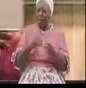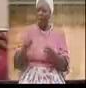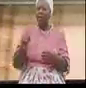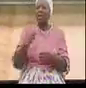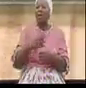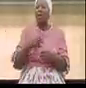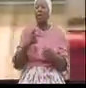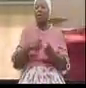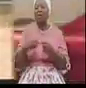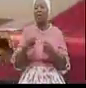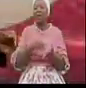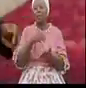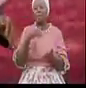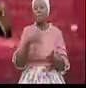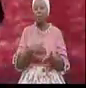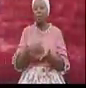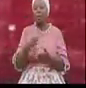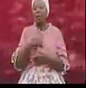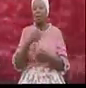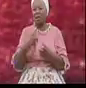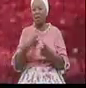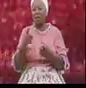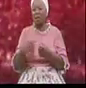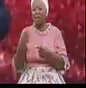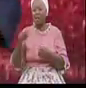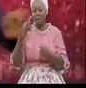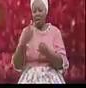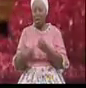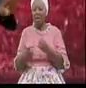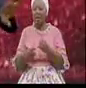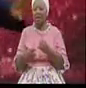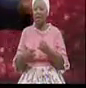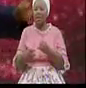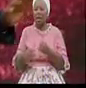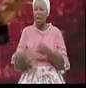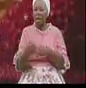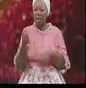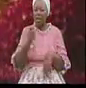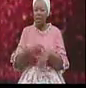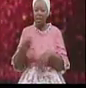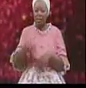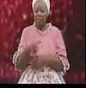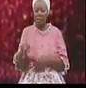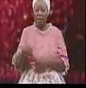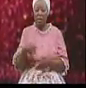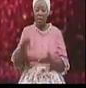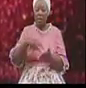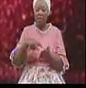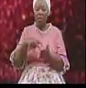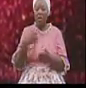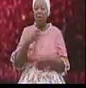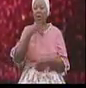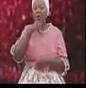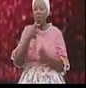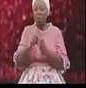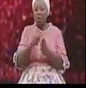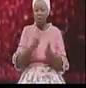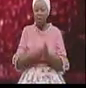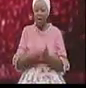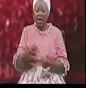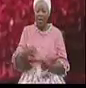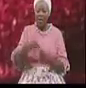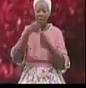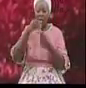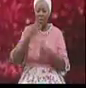the middle and then the end. Whenever they read the Old Testament,